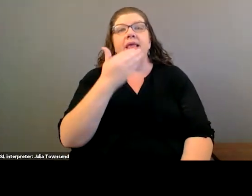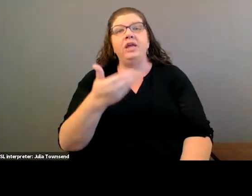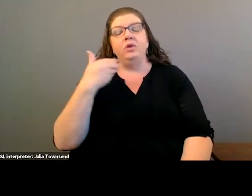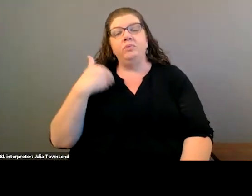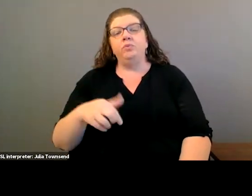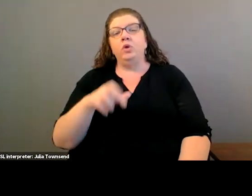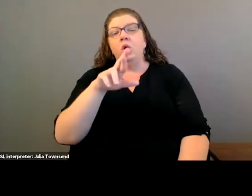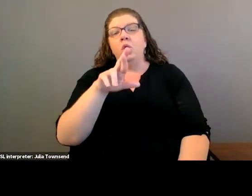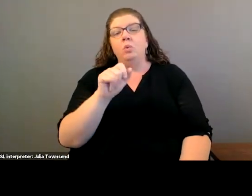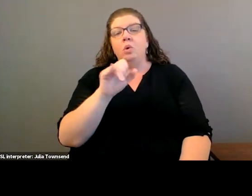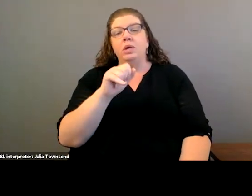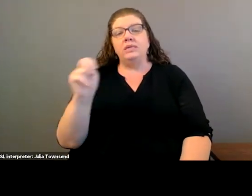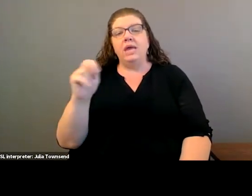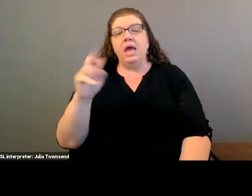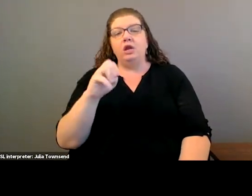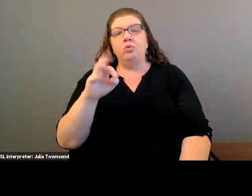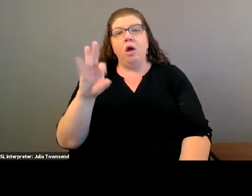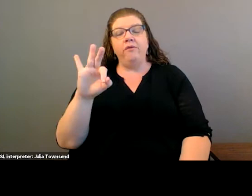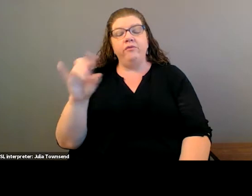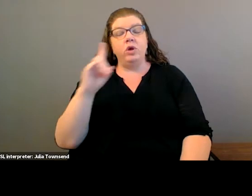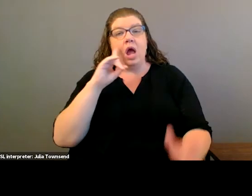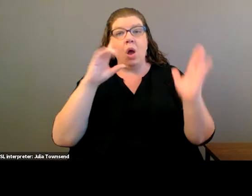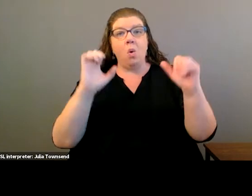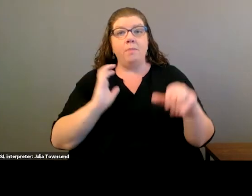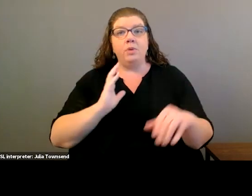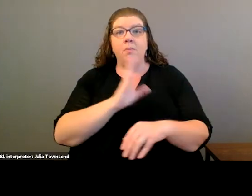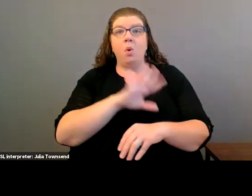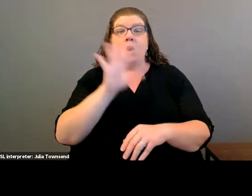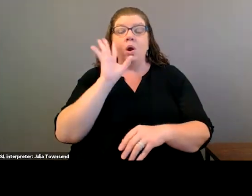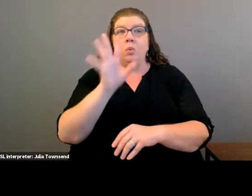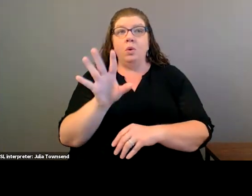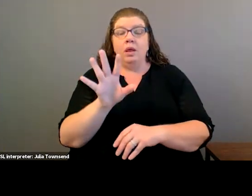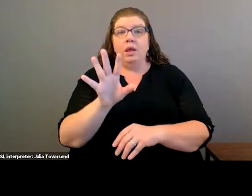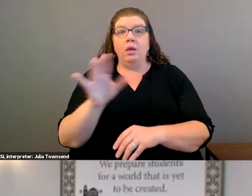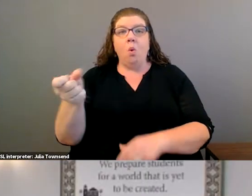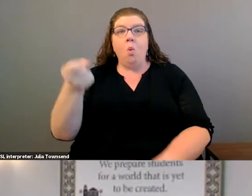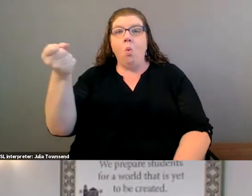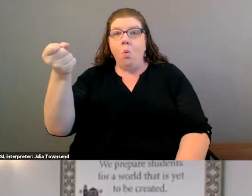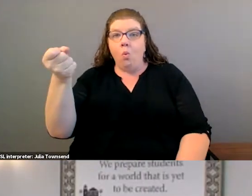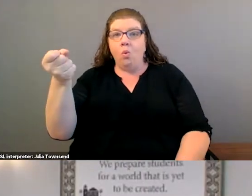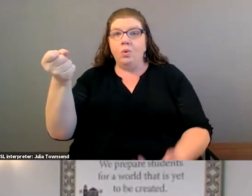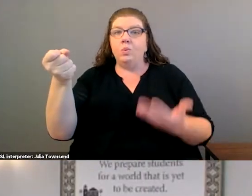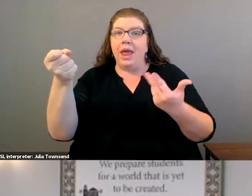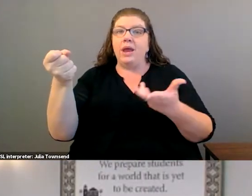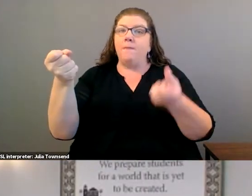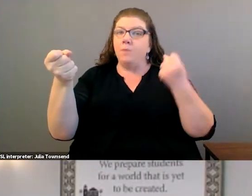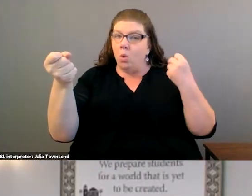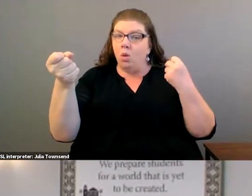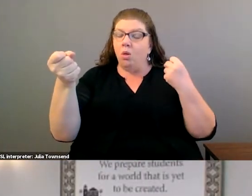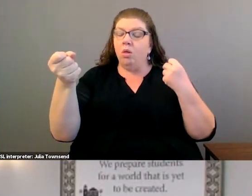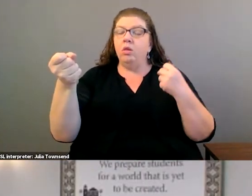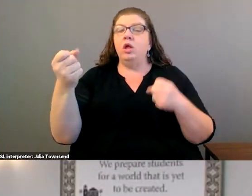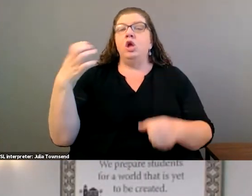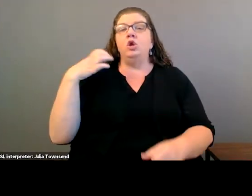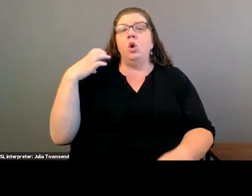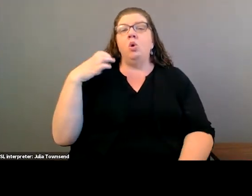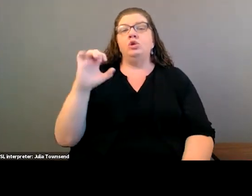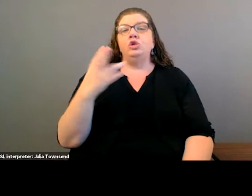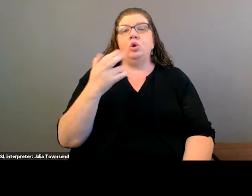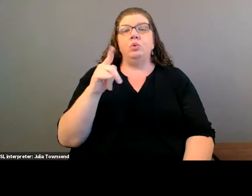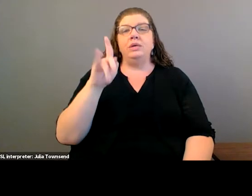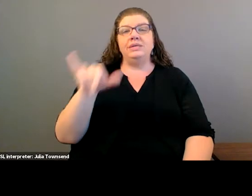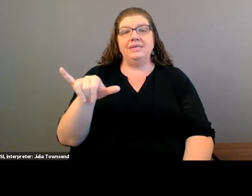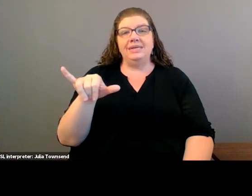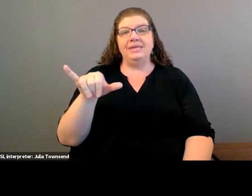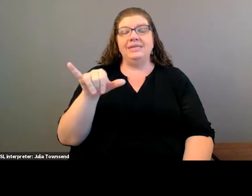here. I hope that the board will put on hold or pull Coach Christie's